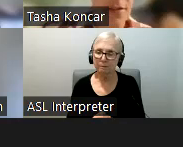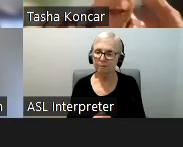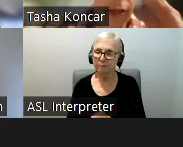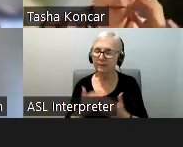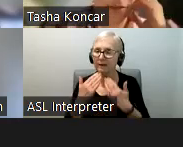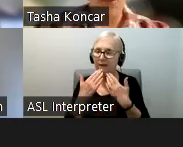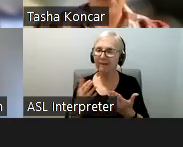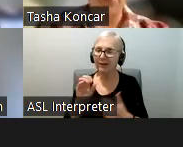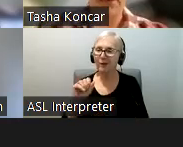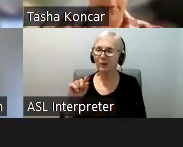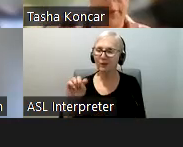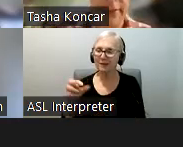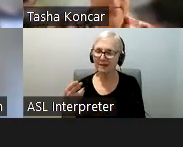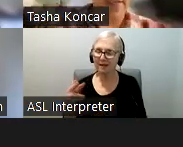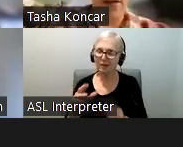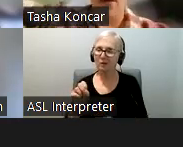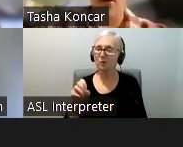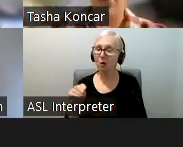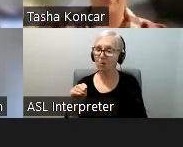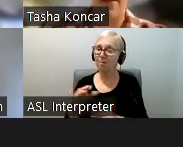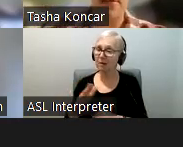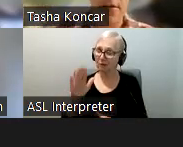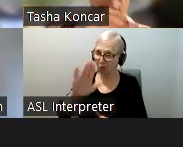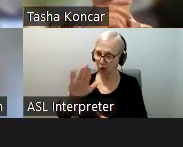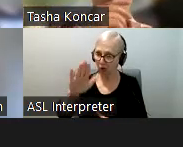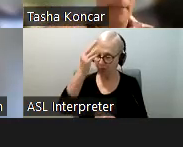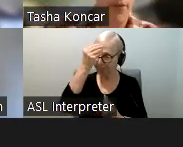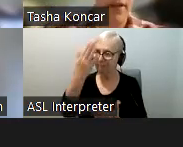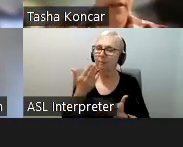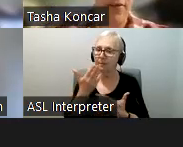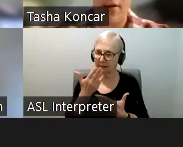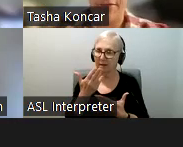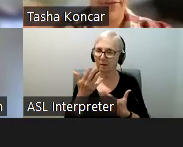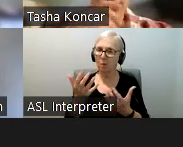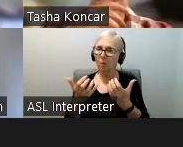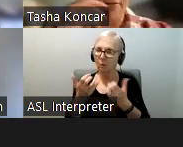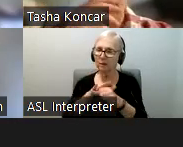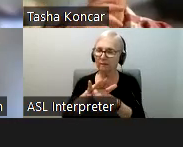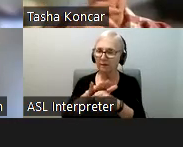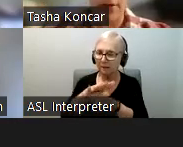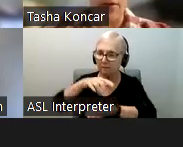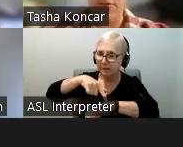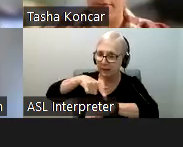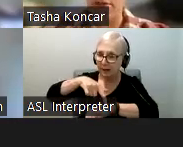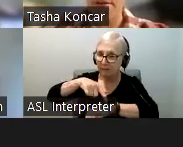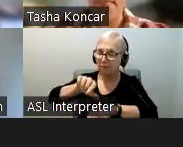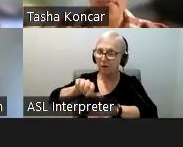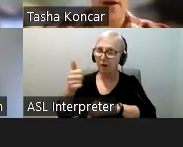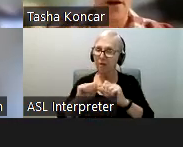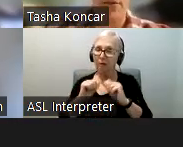Thank you, Seth, so much for your insight on all of that. I want to give enough time for other council